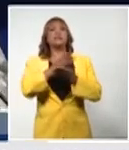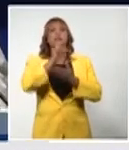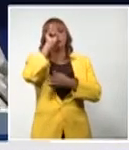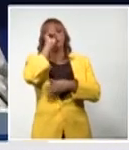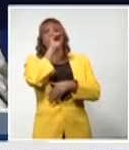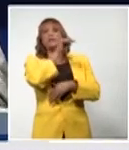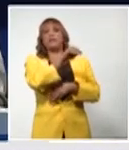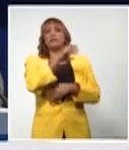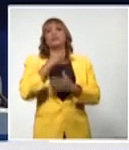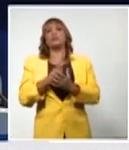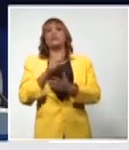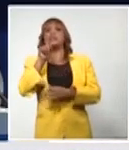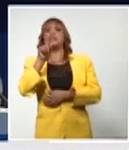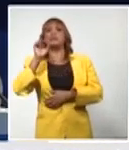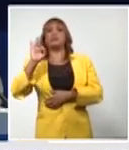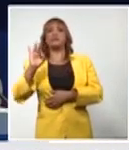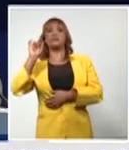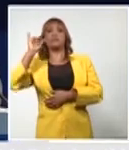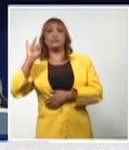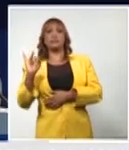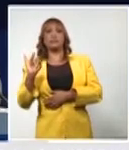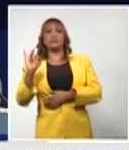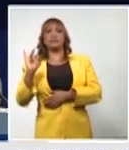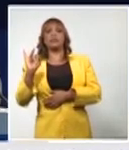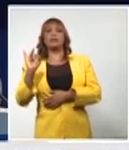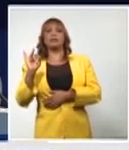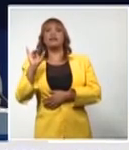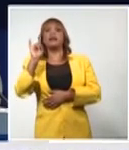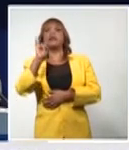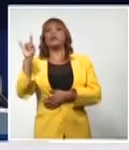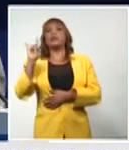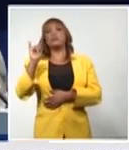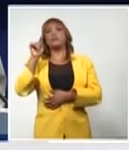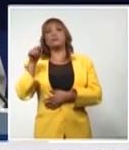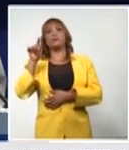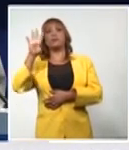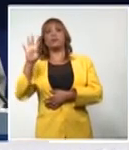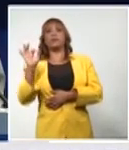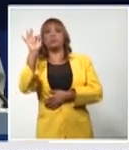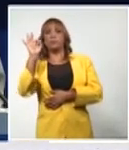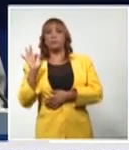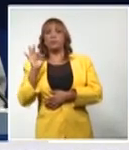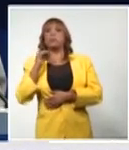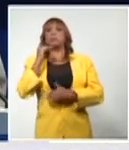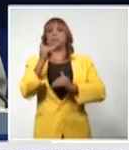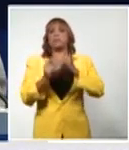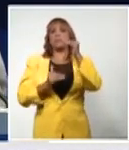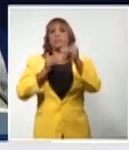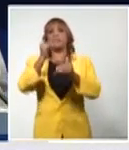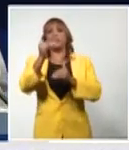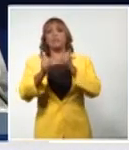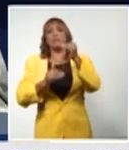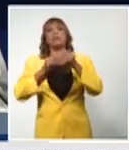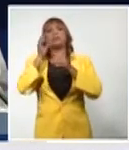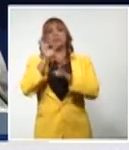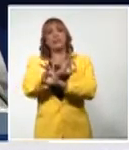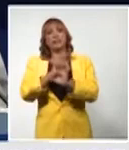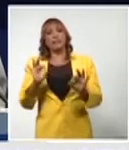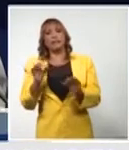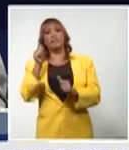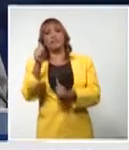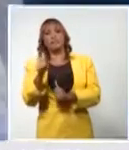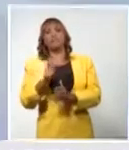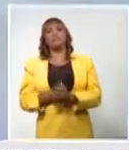187 of which are clinically stable. The patient being treated at the Dr. Luis